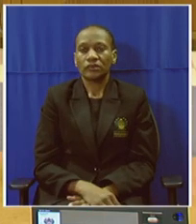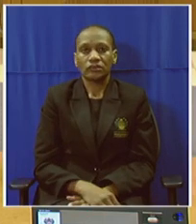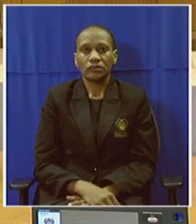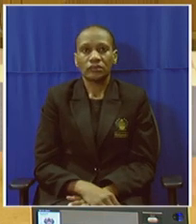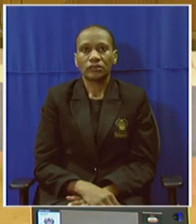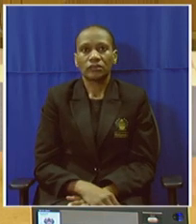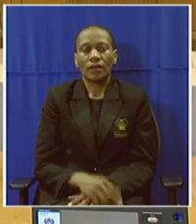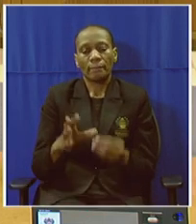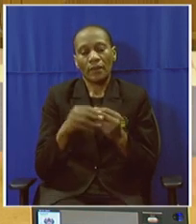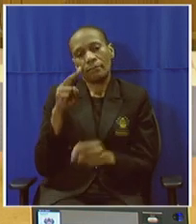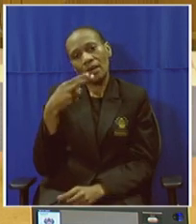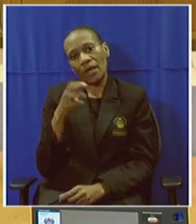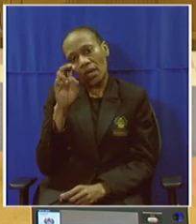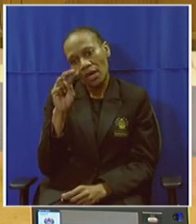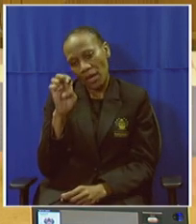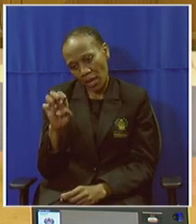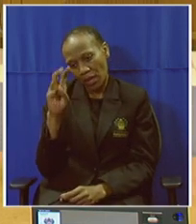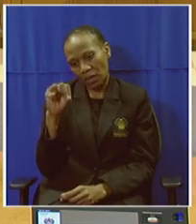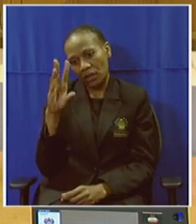Honorable Hendricks.